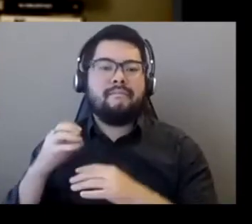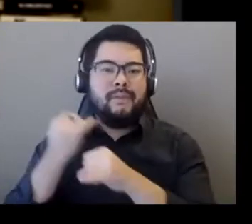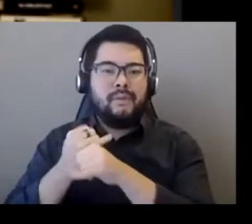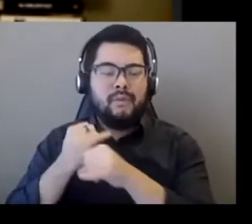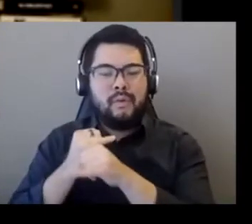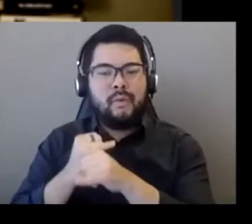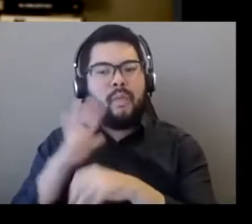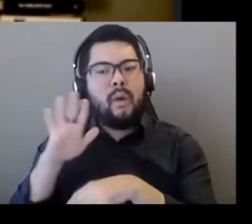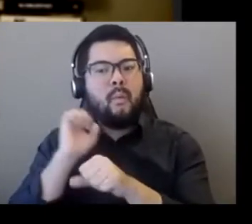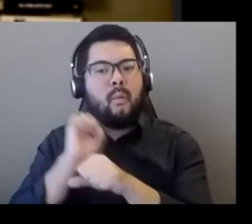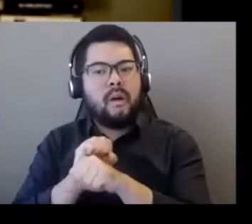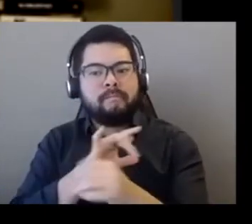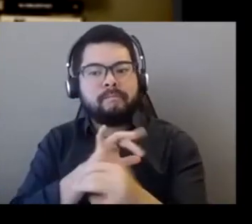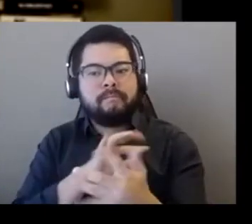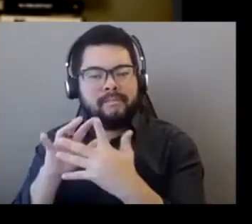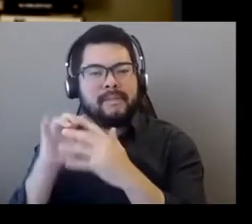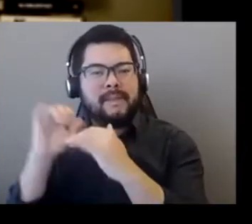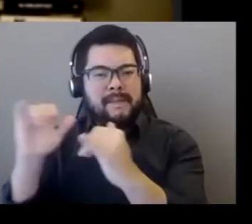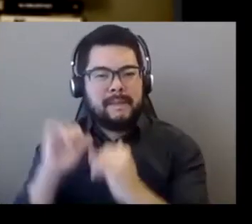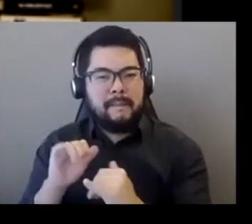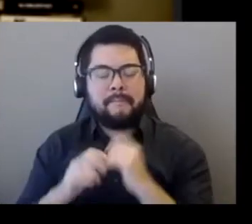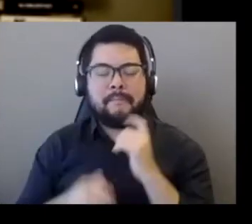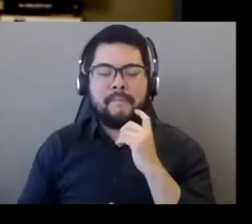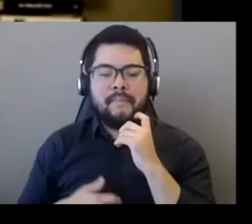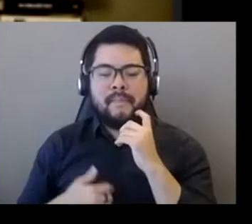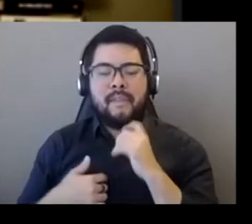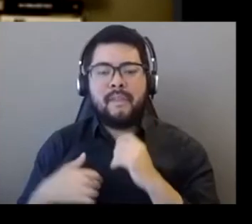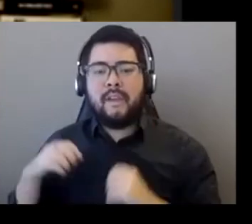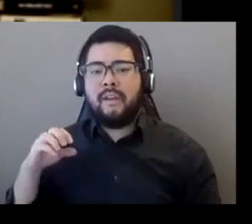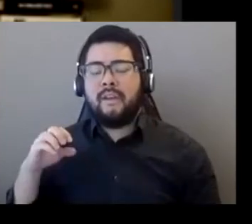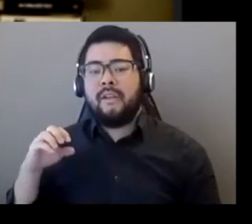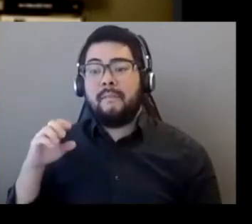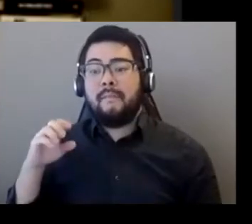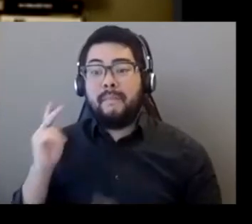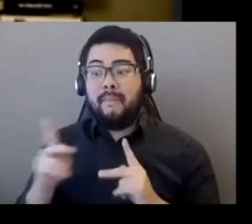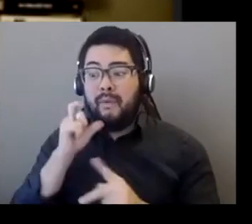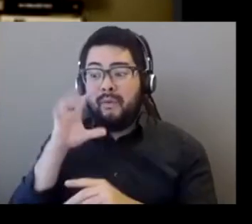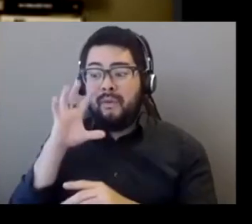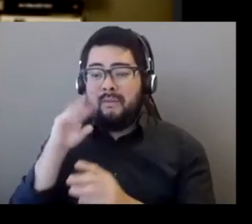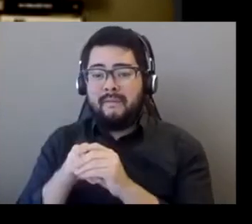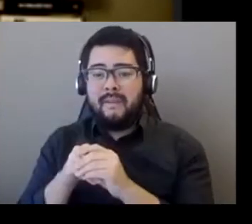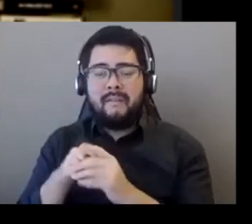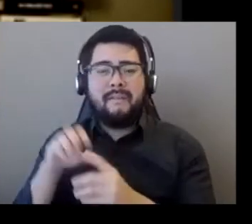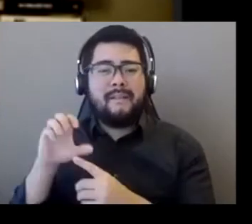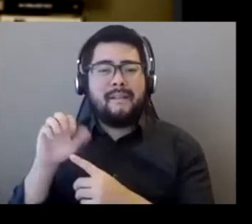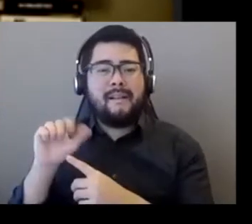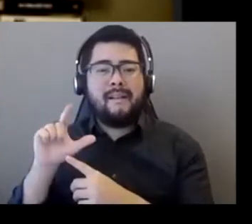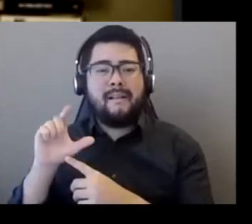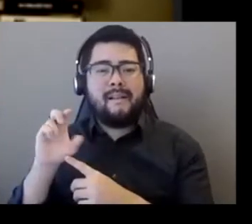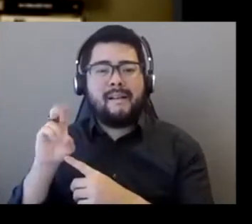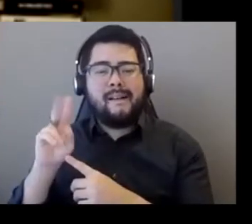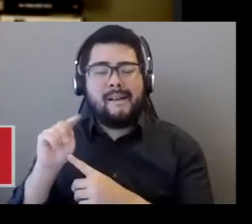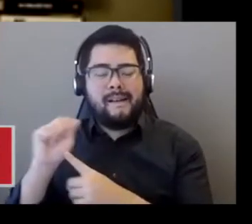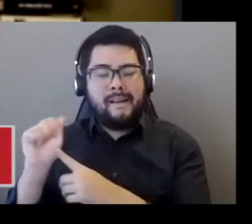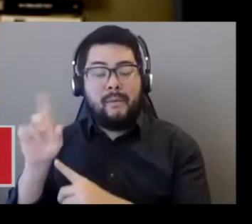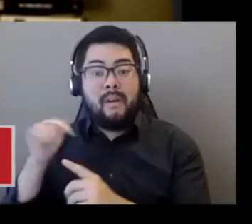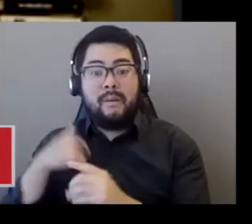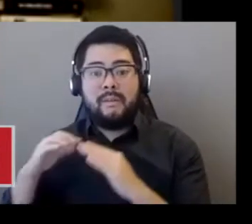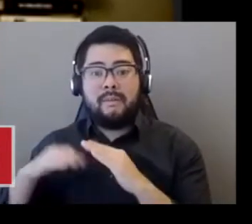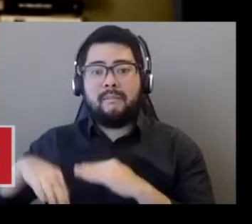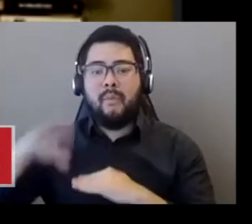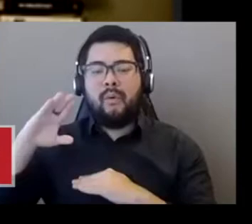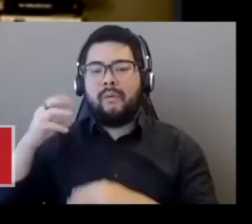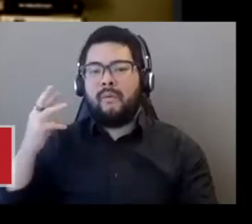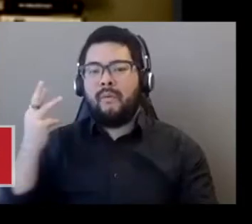work. I'm very close to the Jyoti Basu Research Institute in Calcutta, my city of my birth in West